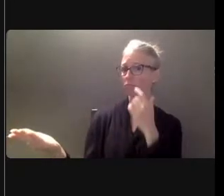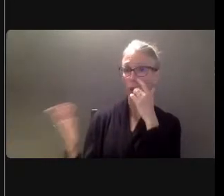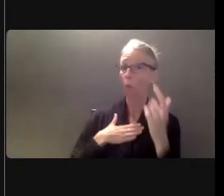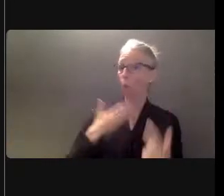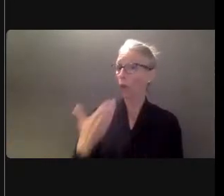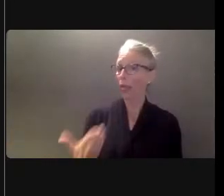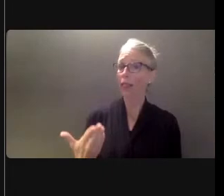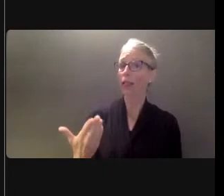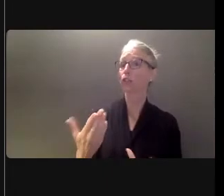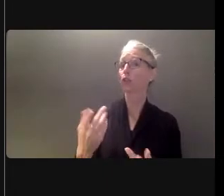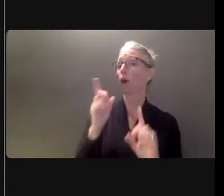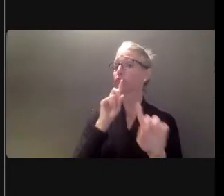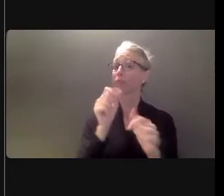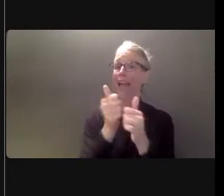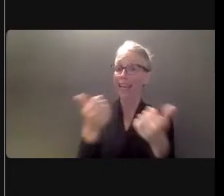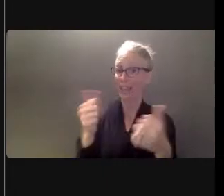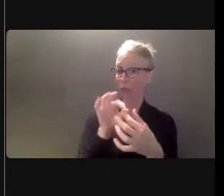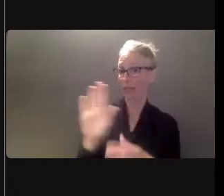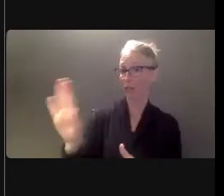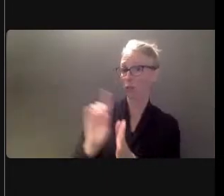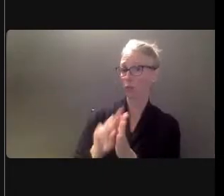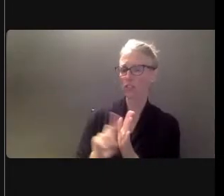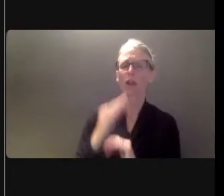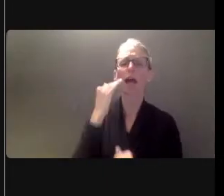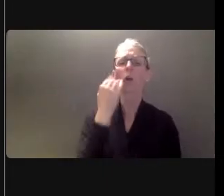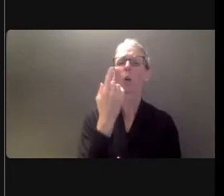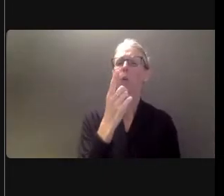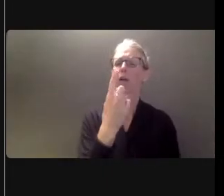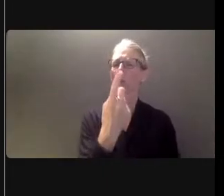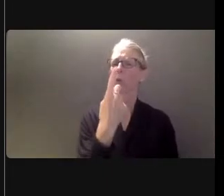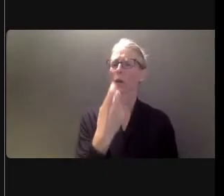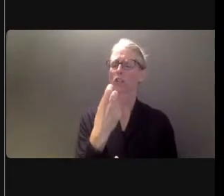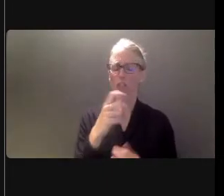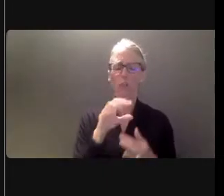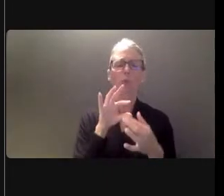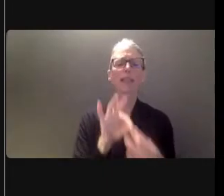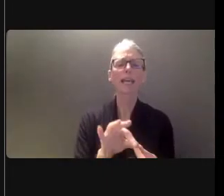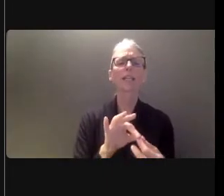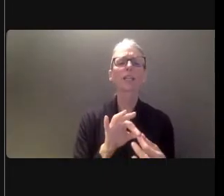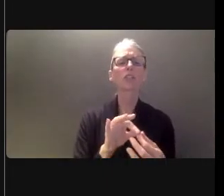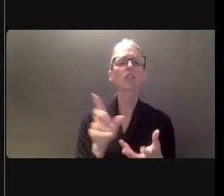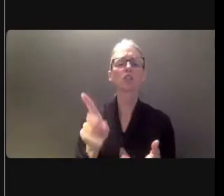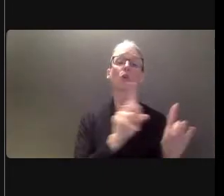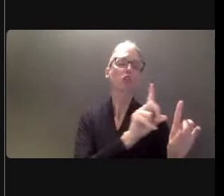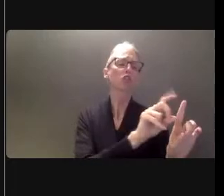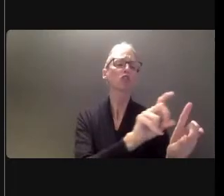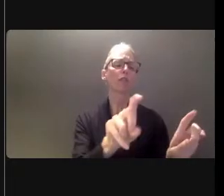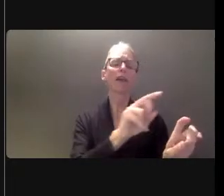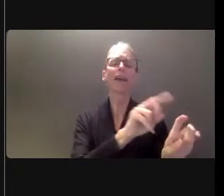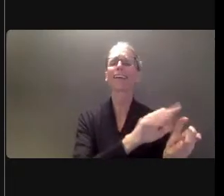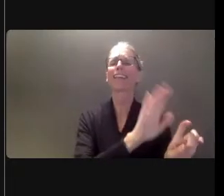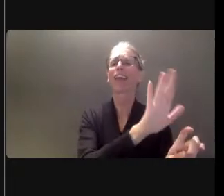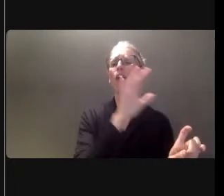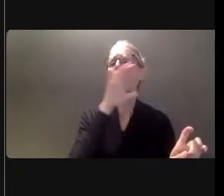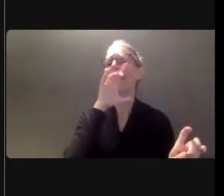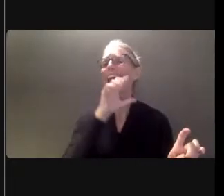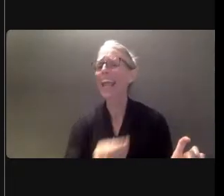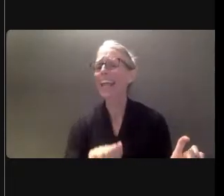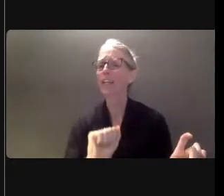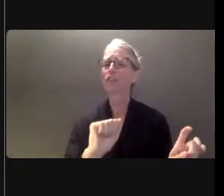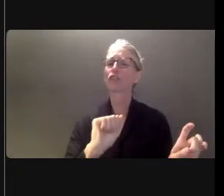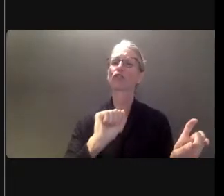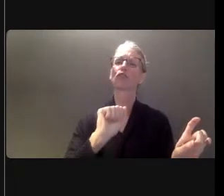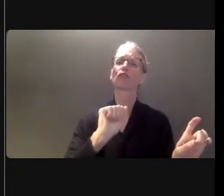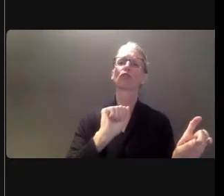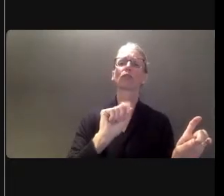doing. I saw a question come in about some of the demographics around the survey participants. So I can